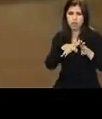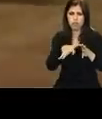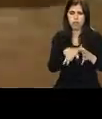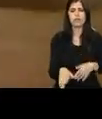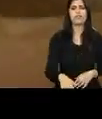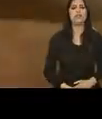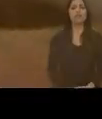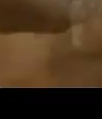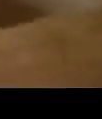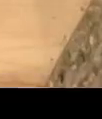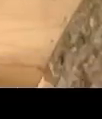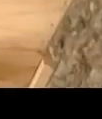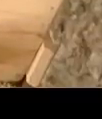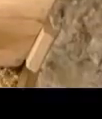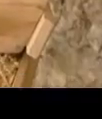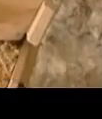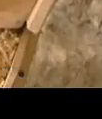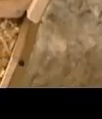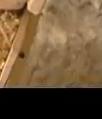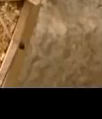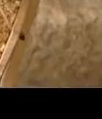their currents.